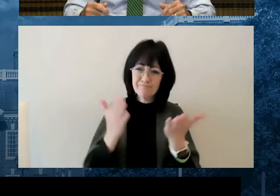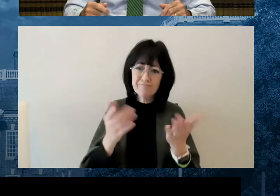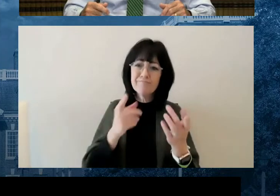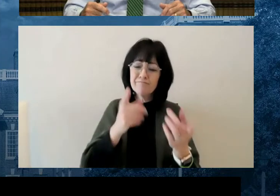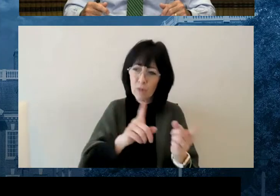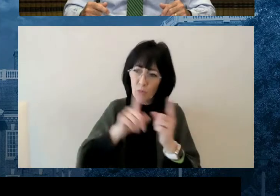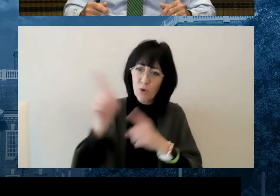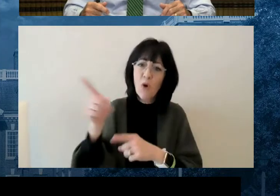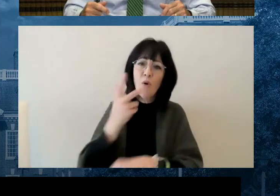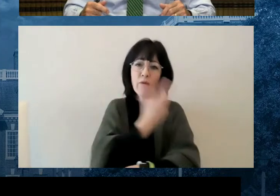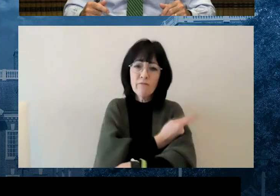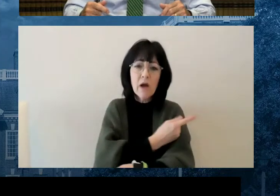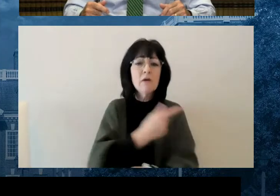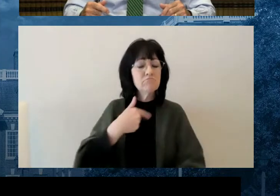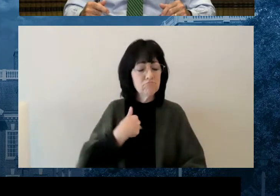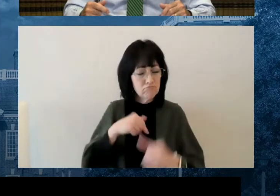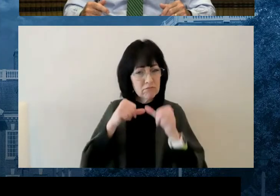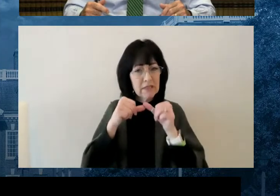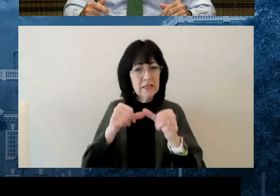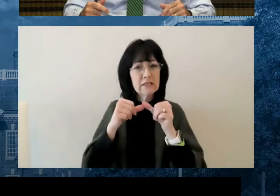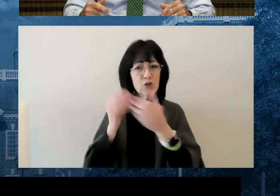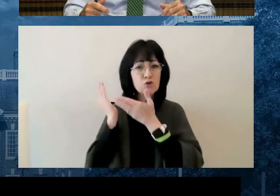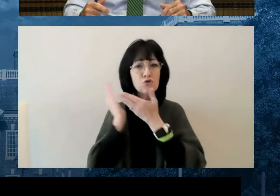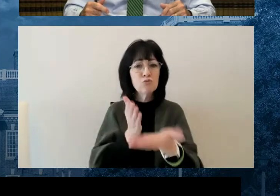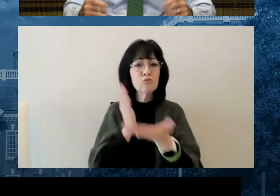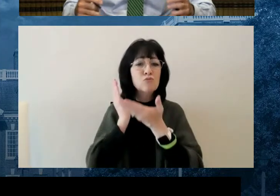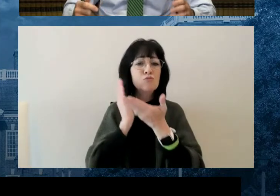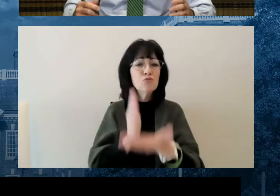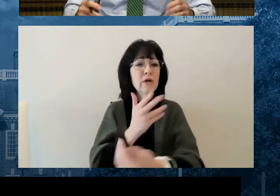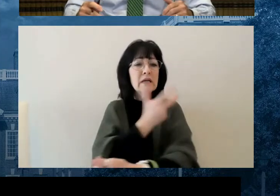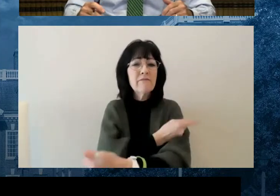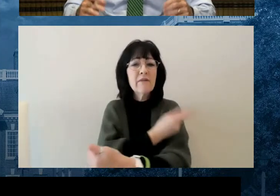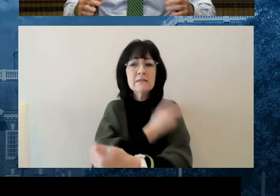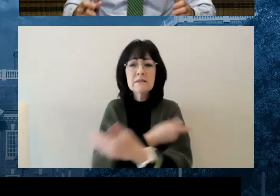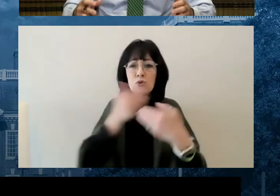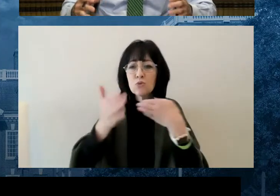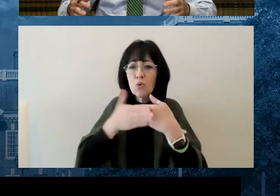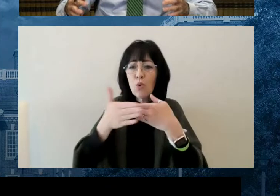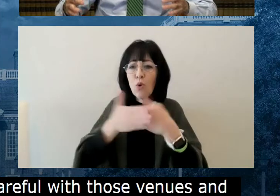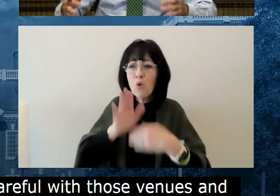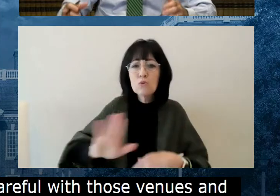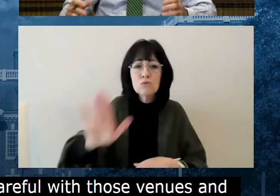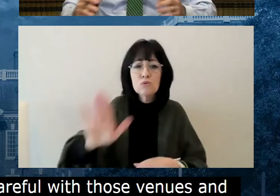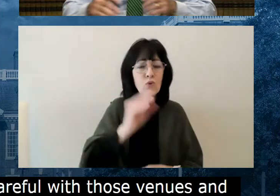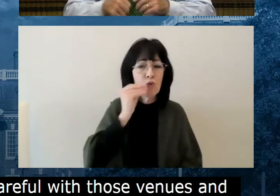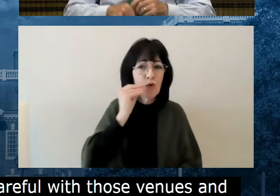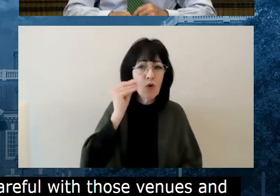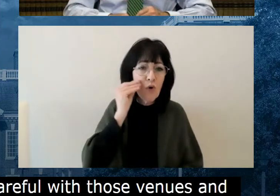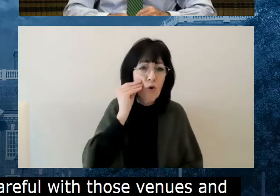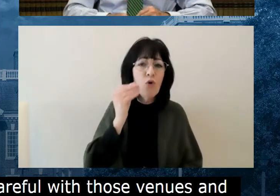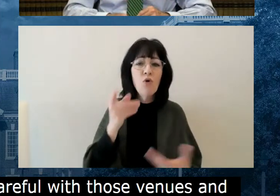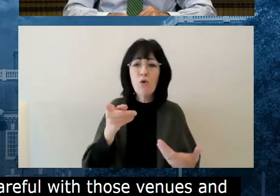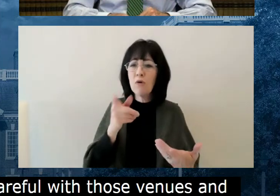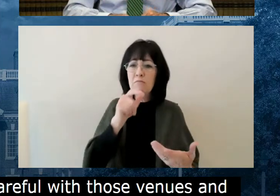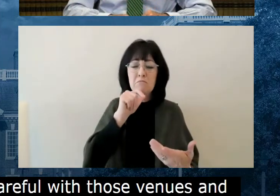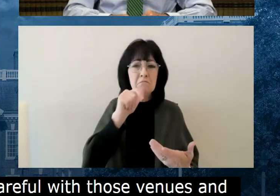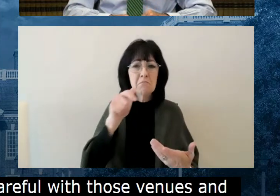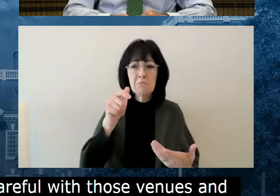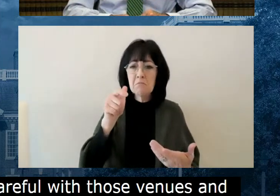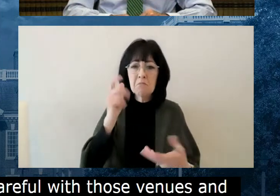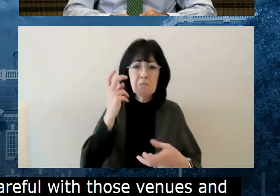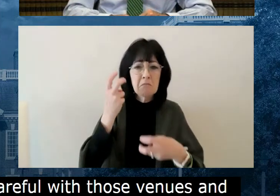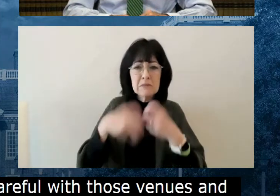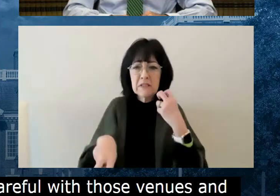closer to where you live, and we will want to reach 70%, 80% of the population